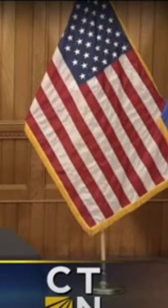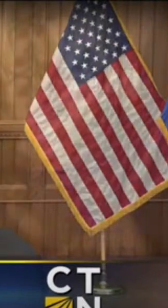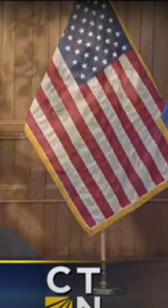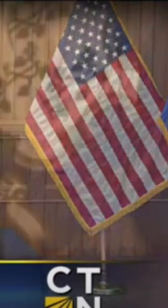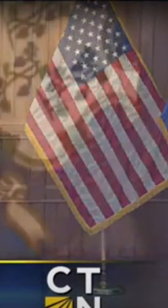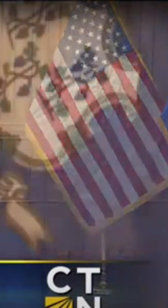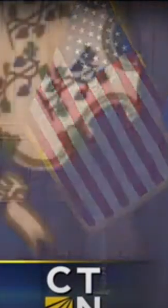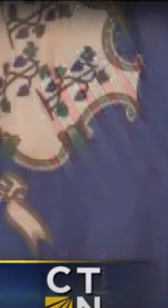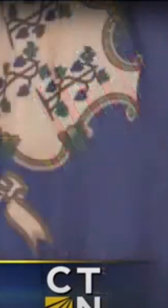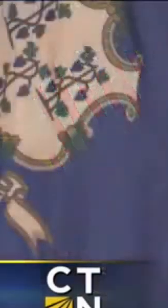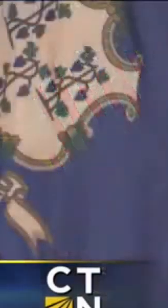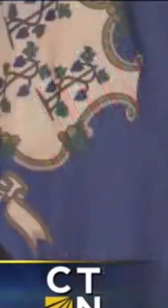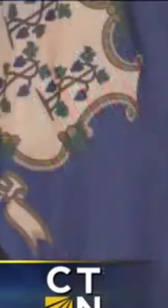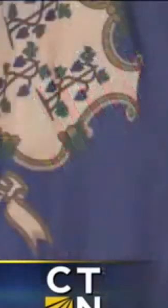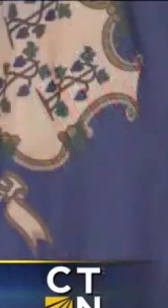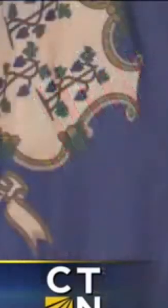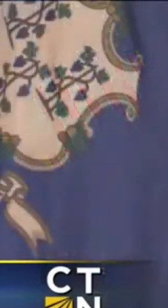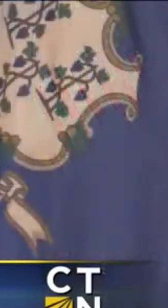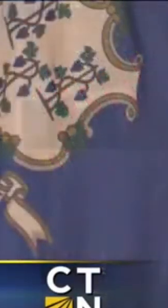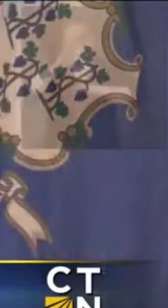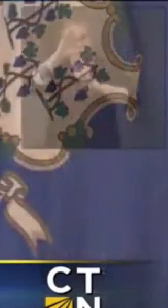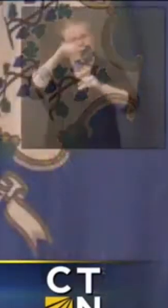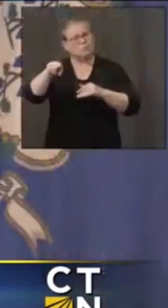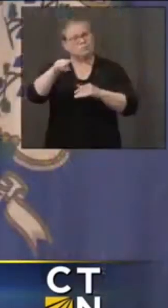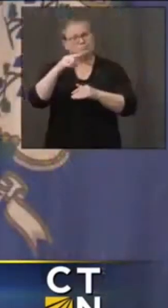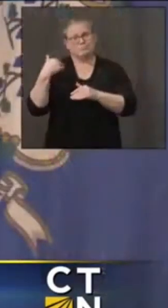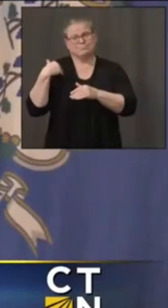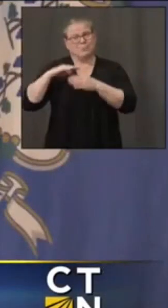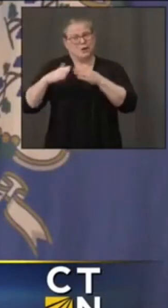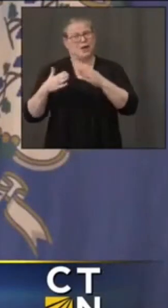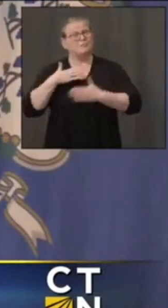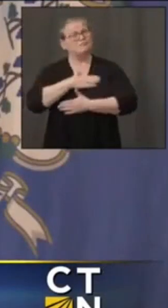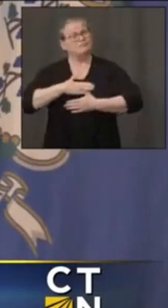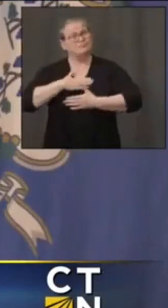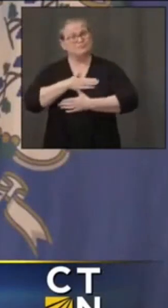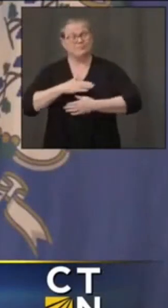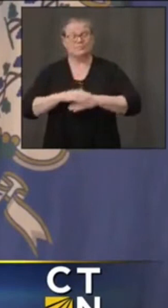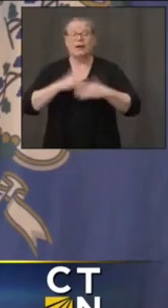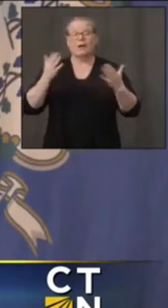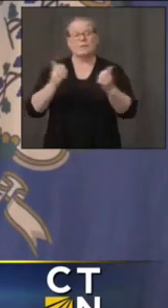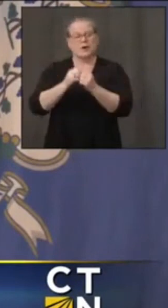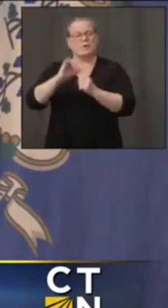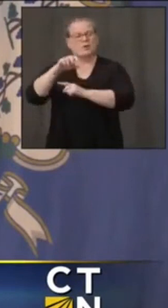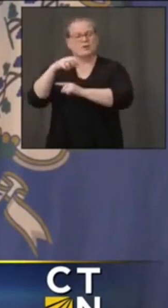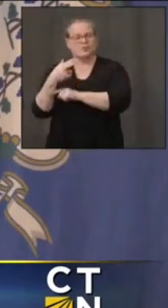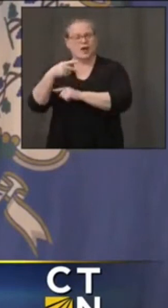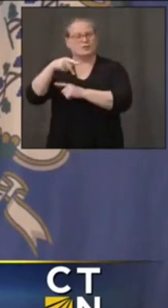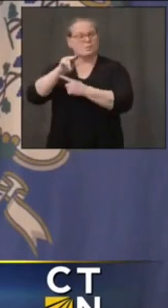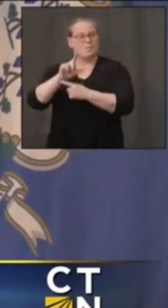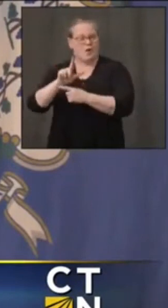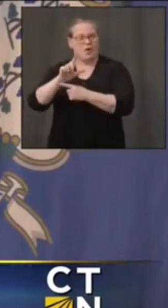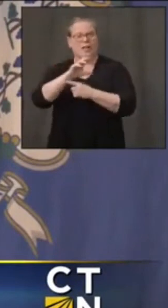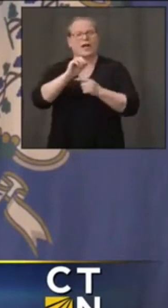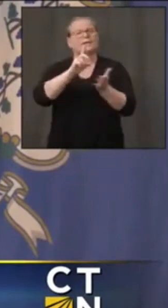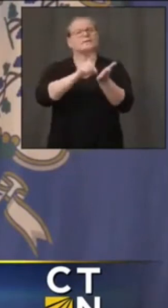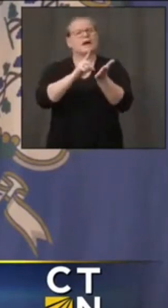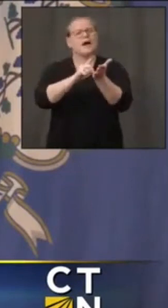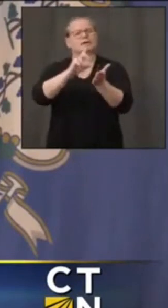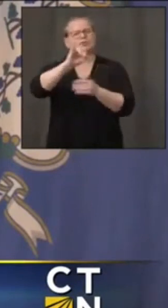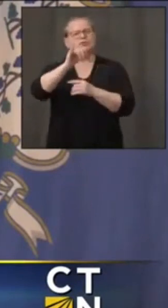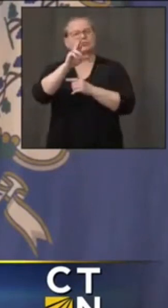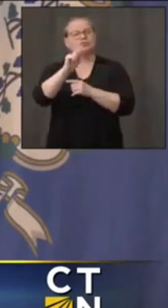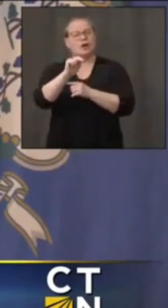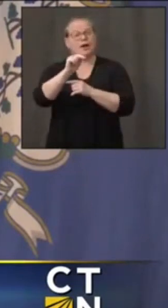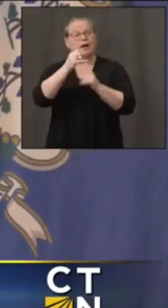All right, good afternoon, everybody. I hope you had a good weekend. Here with Josh and Paul and Dr. John Murphy, who maybe